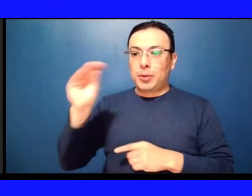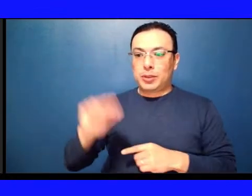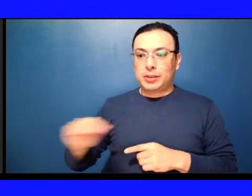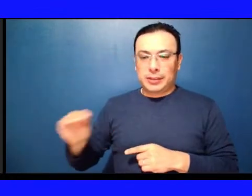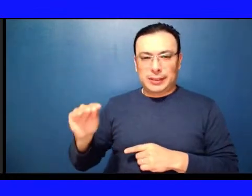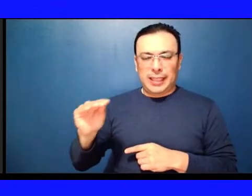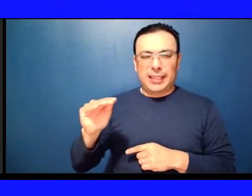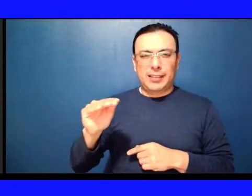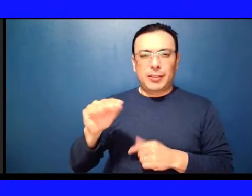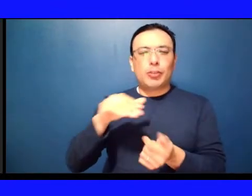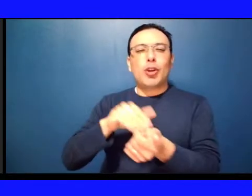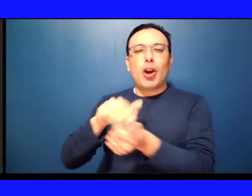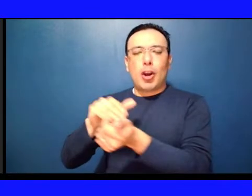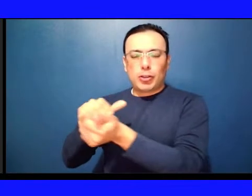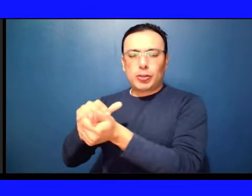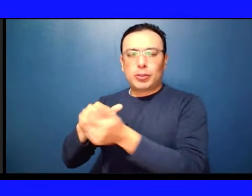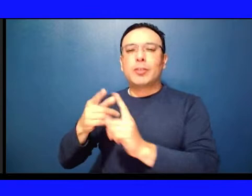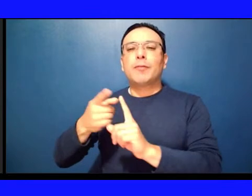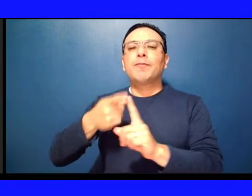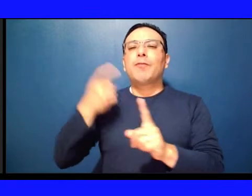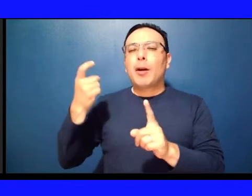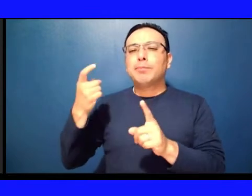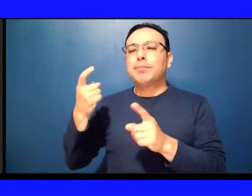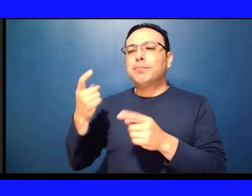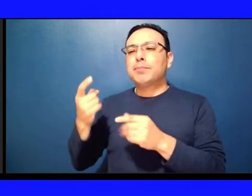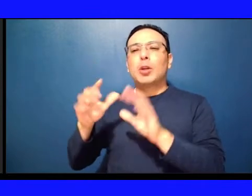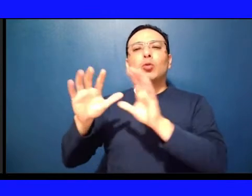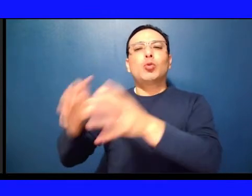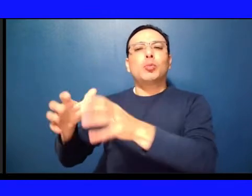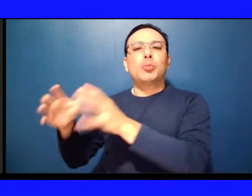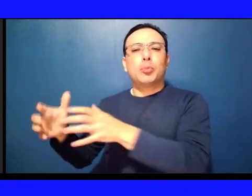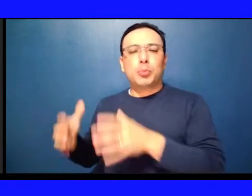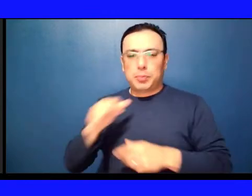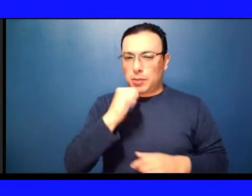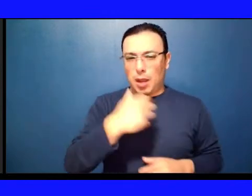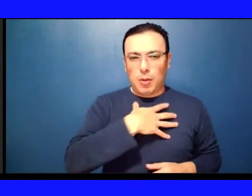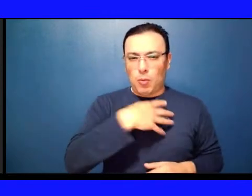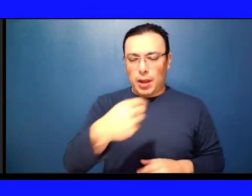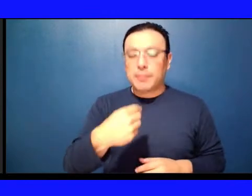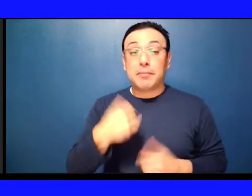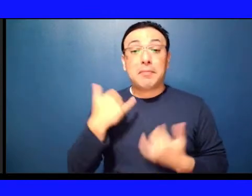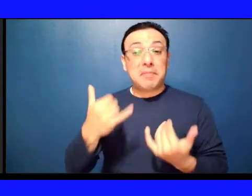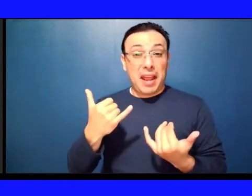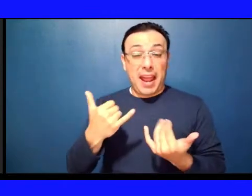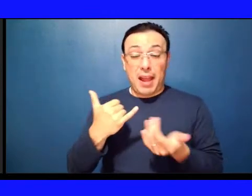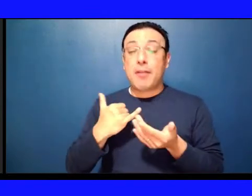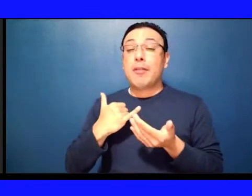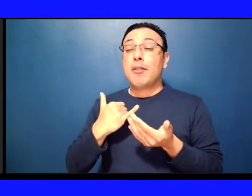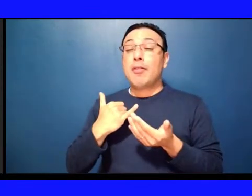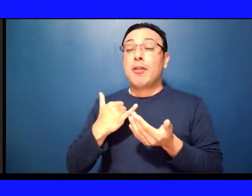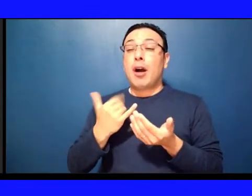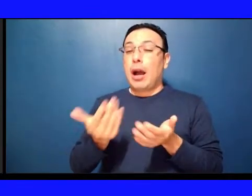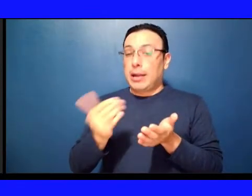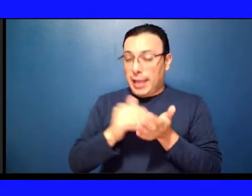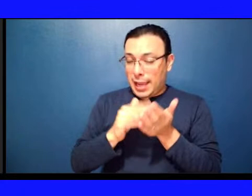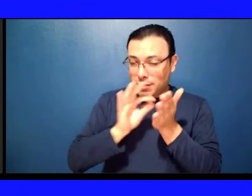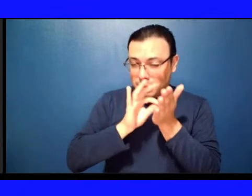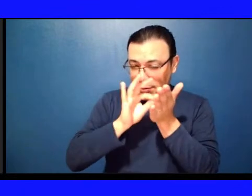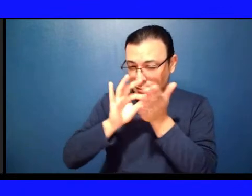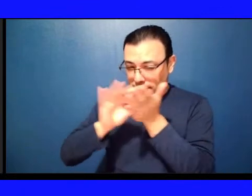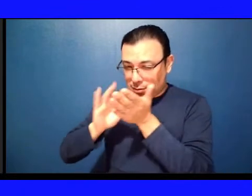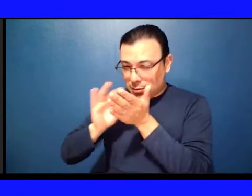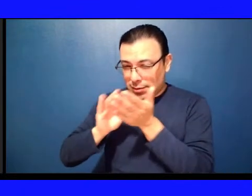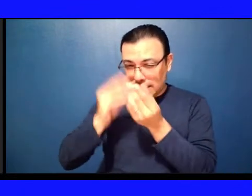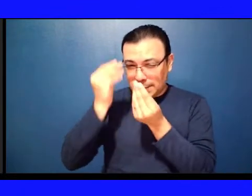And then our final area, Eric, you might want to jump in just on our COVID-19 metrics